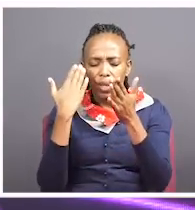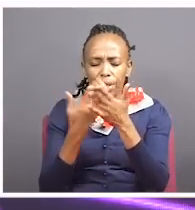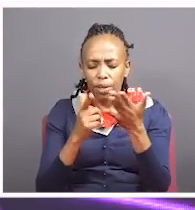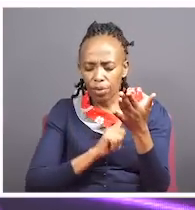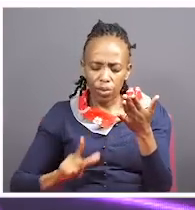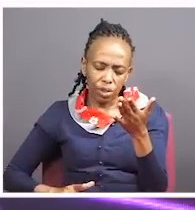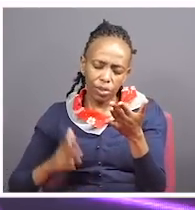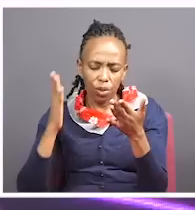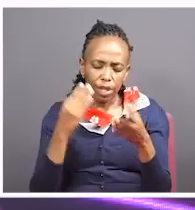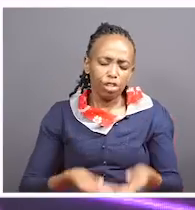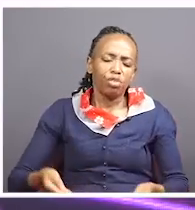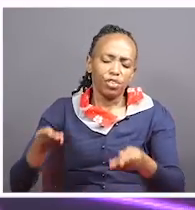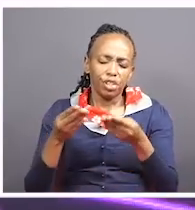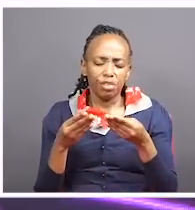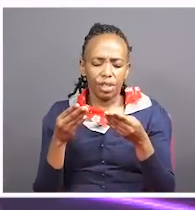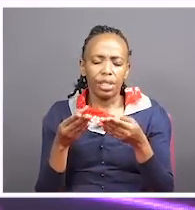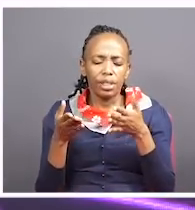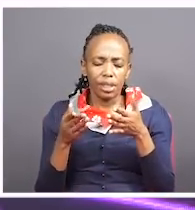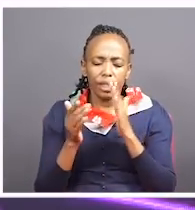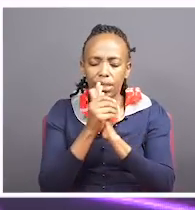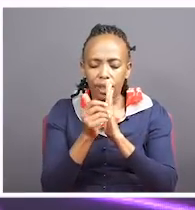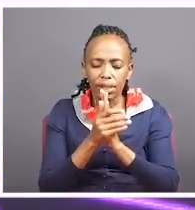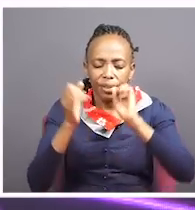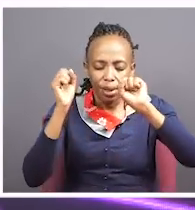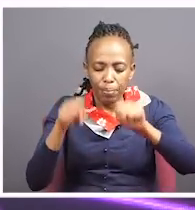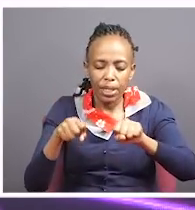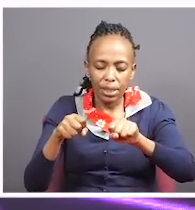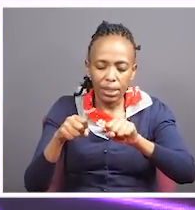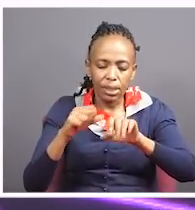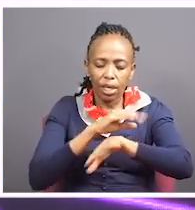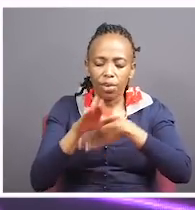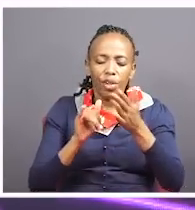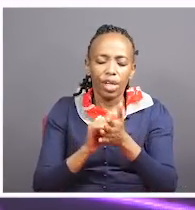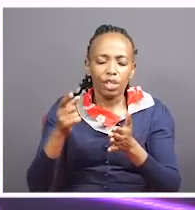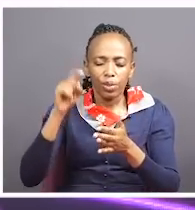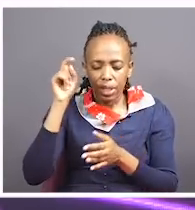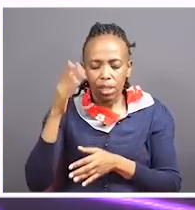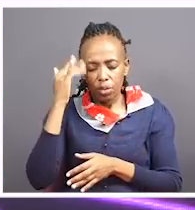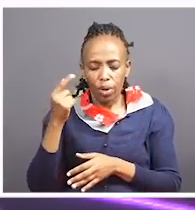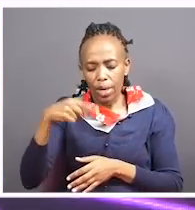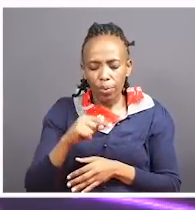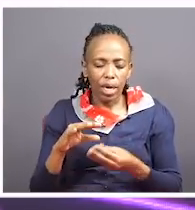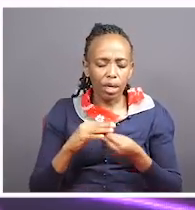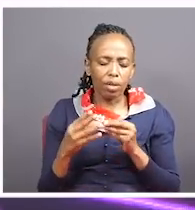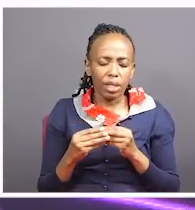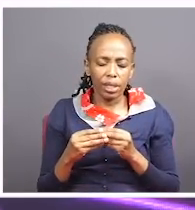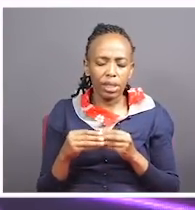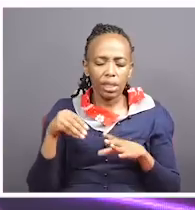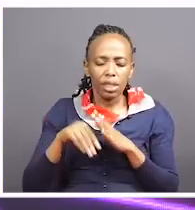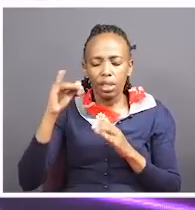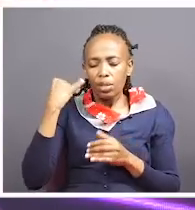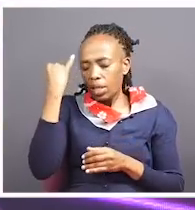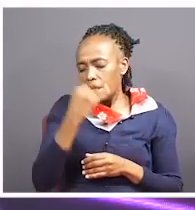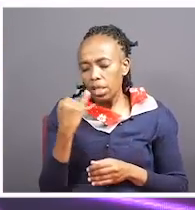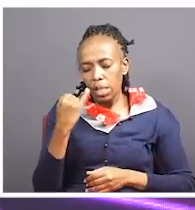We thank you, Lord, because you have given us the skills, the abilities, and all that we need because we are created